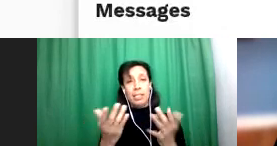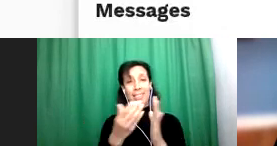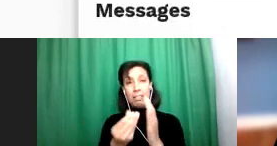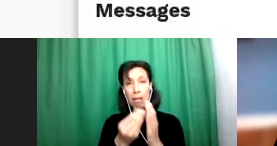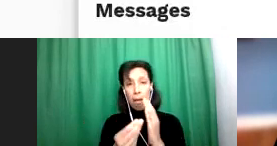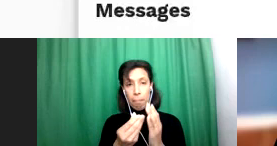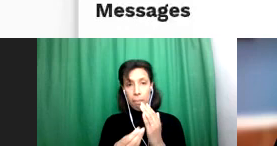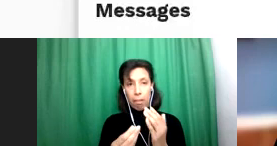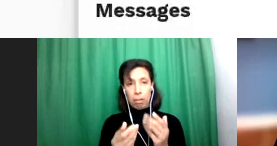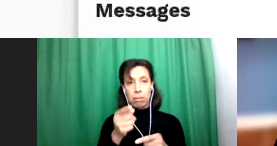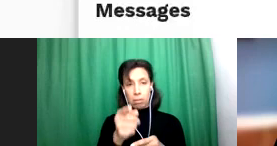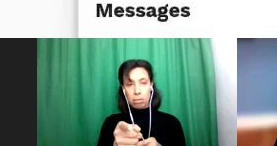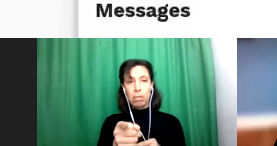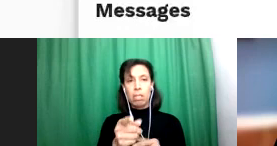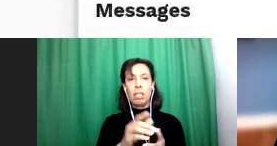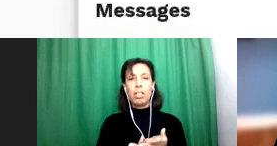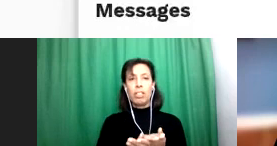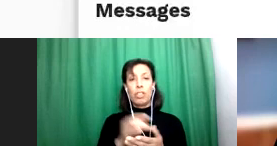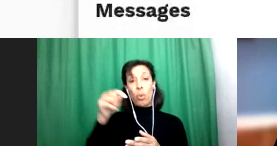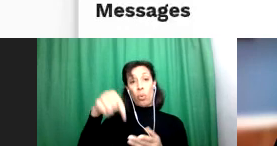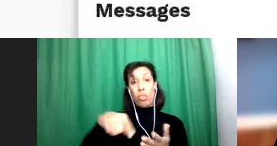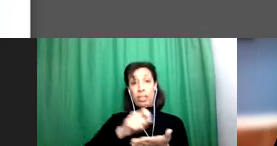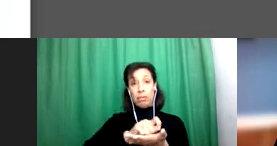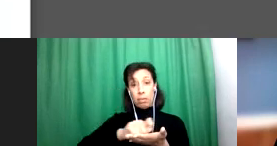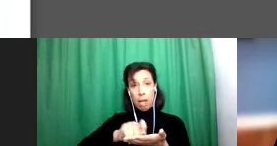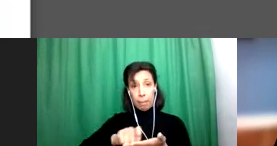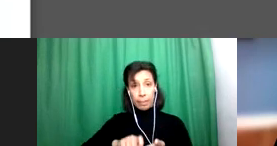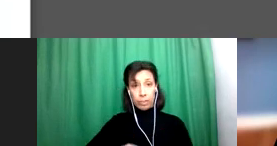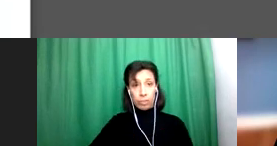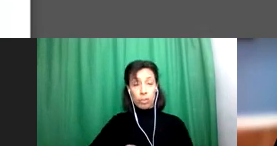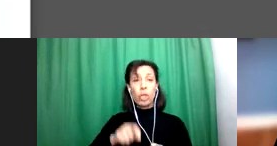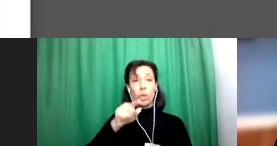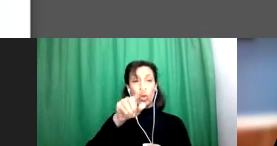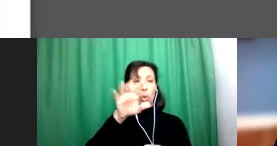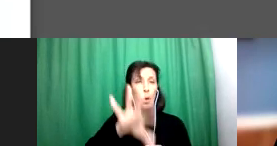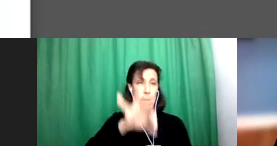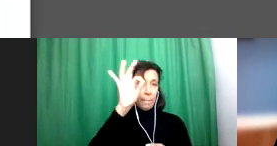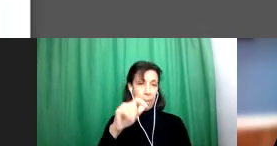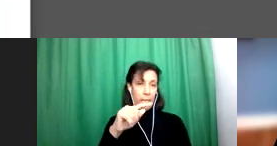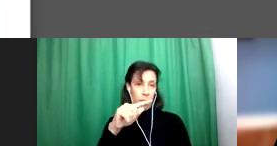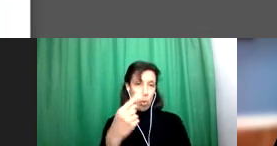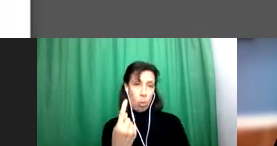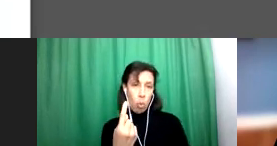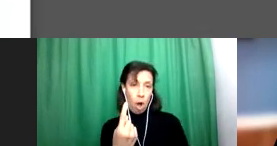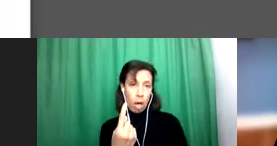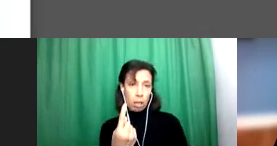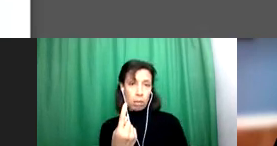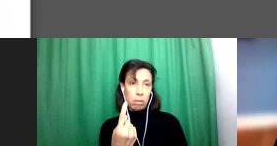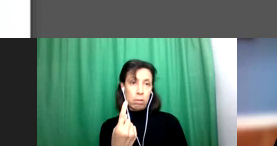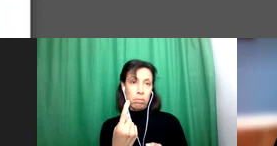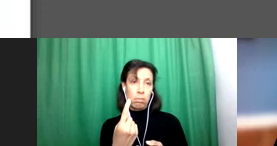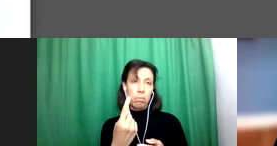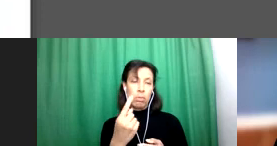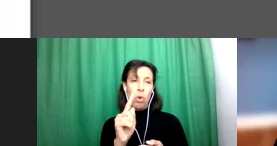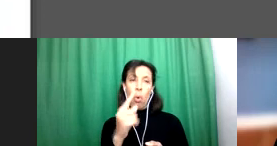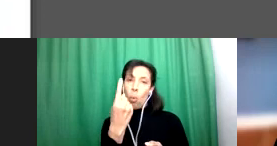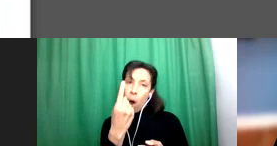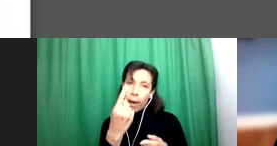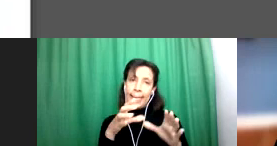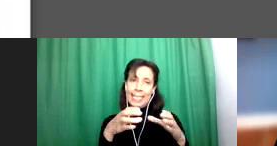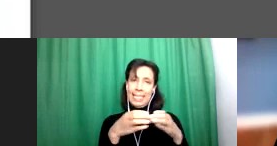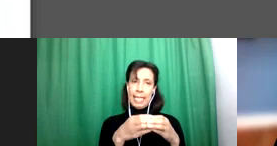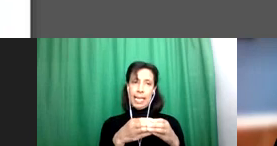examples, and for this assignment you choose one of these sets, not several sets.